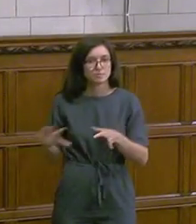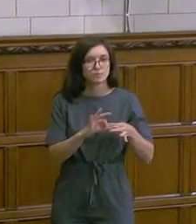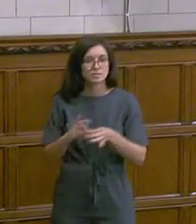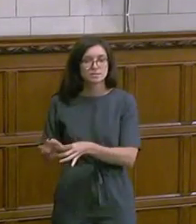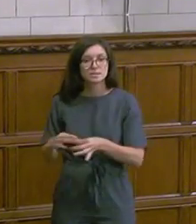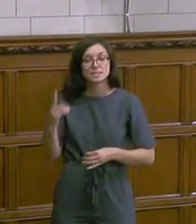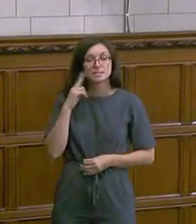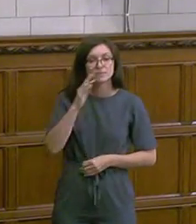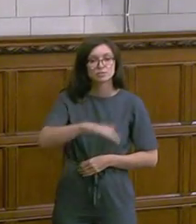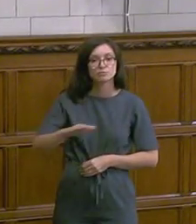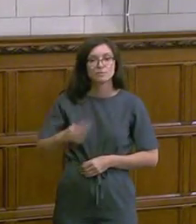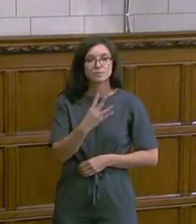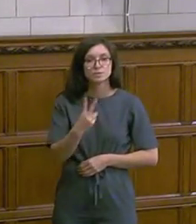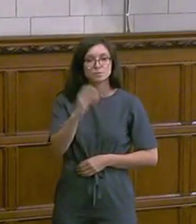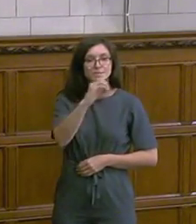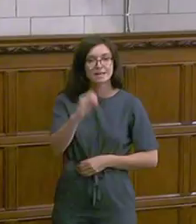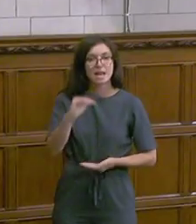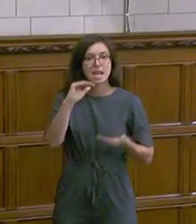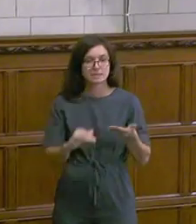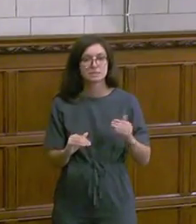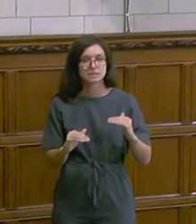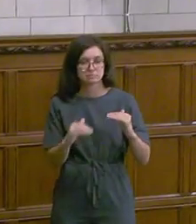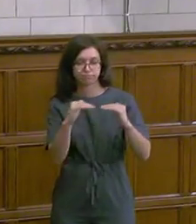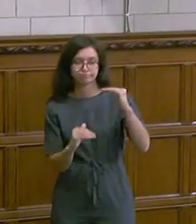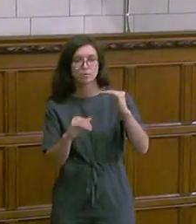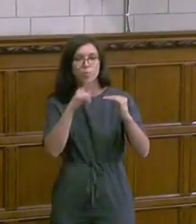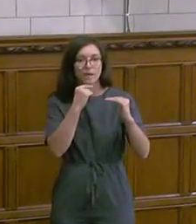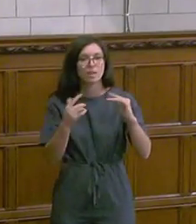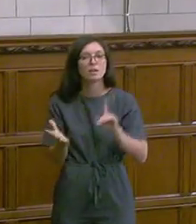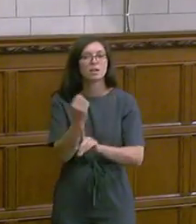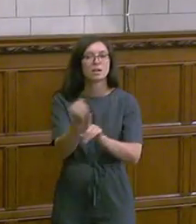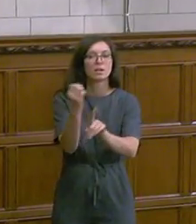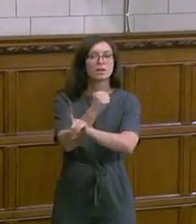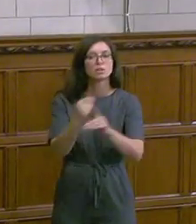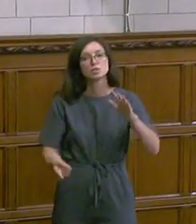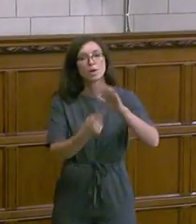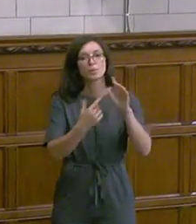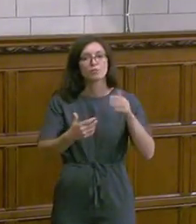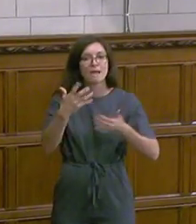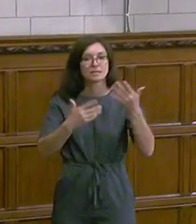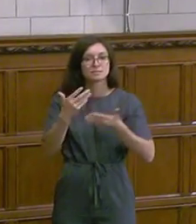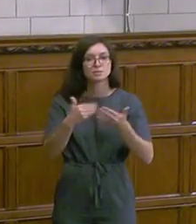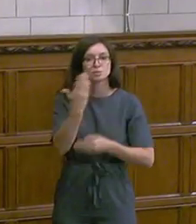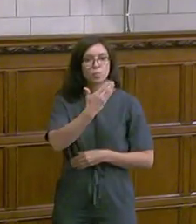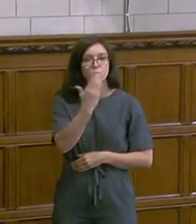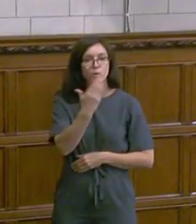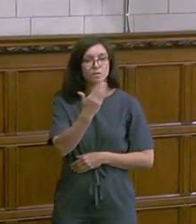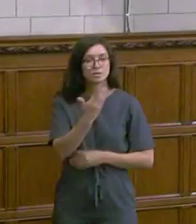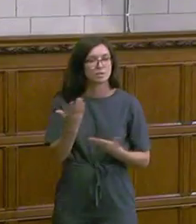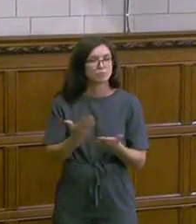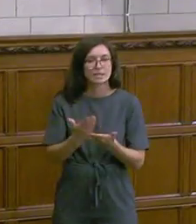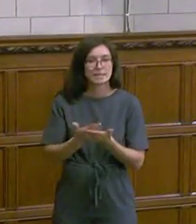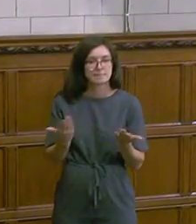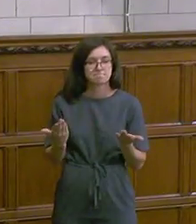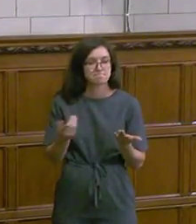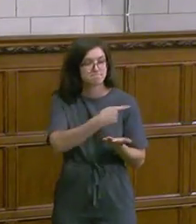children are 42% less likely to achieve the top grades than their hearing peers. But there is no reason a deaf